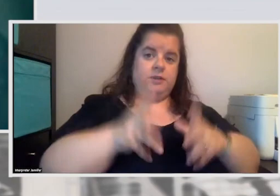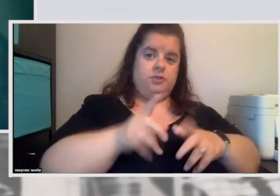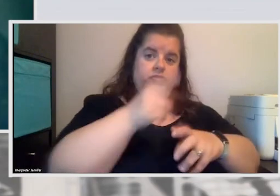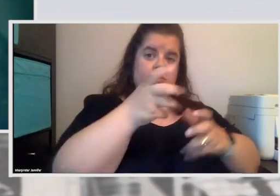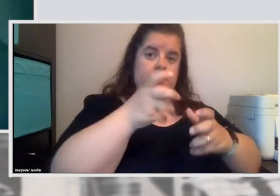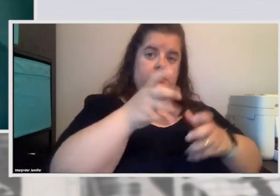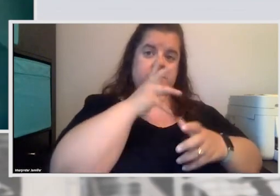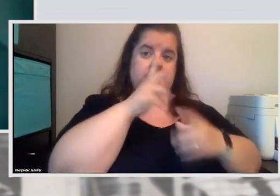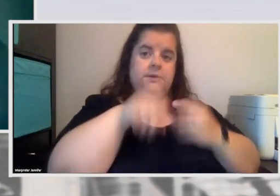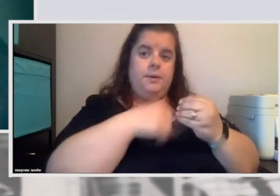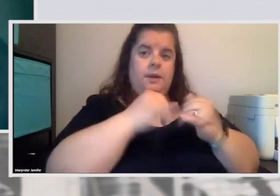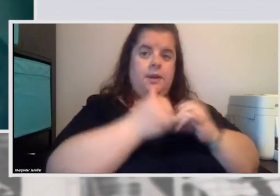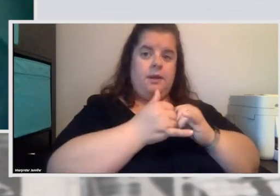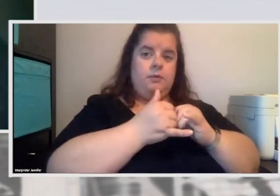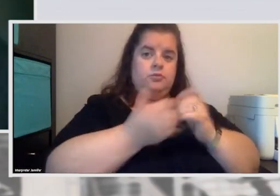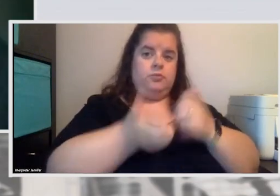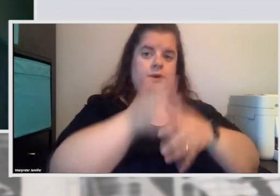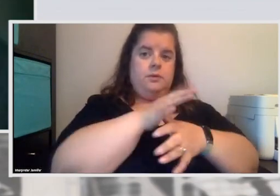think that could be helpful.